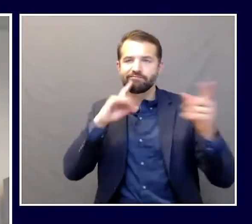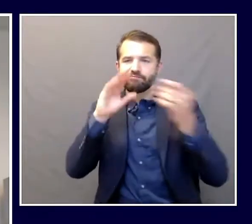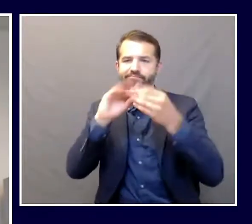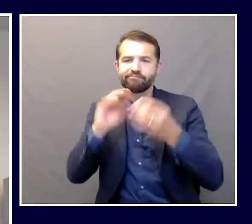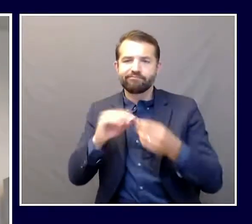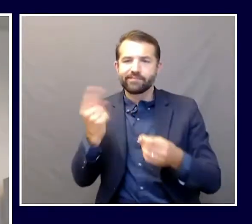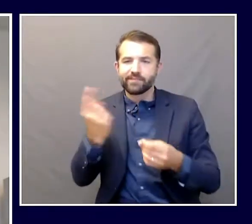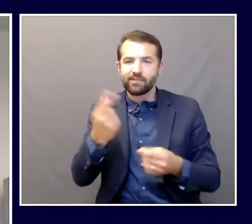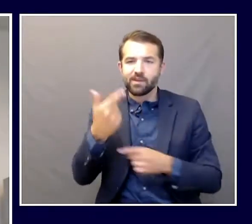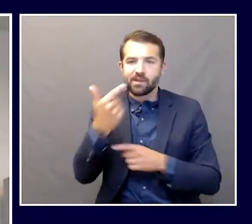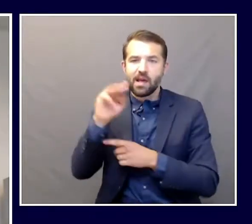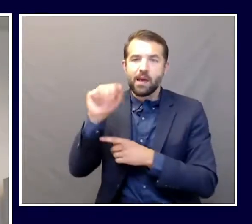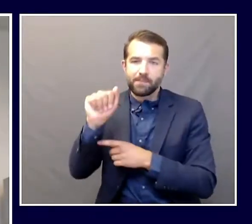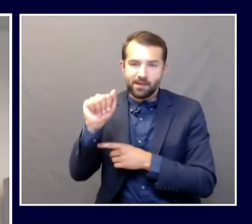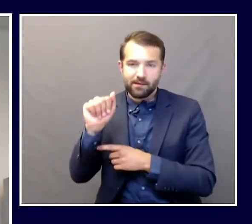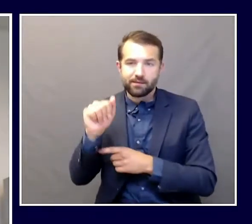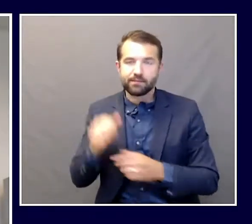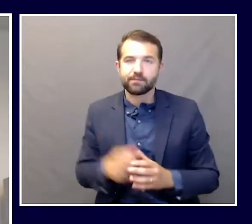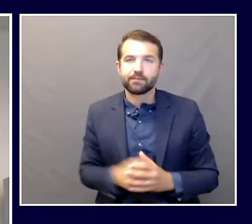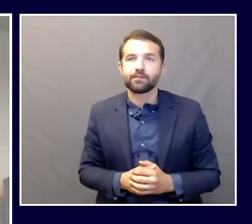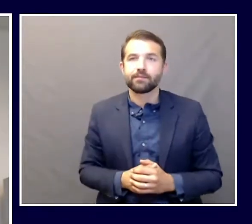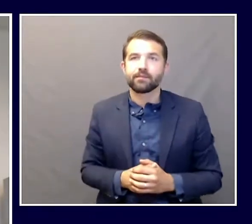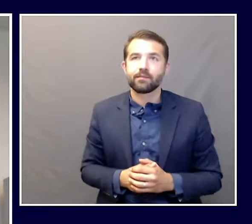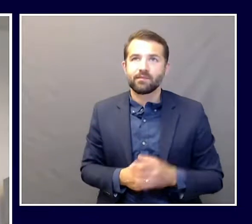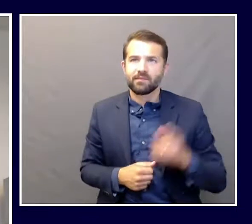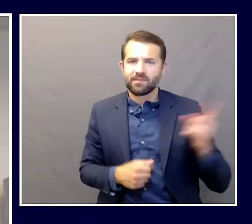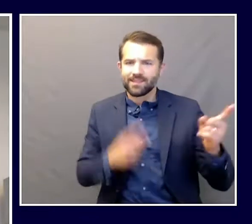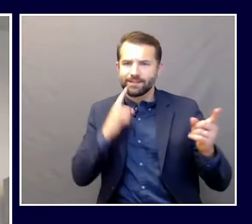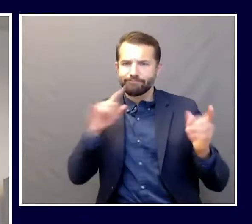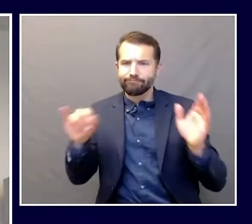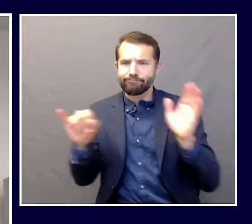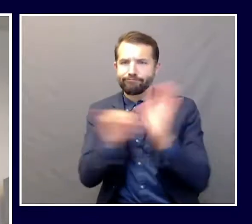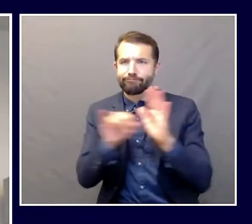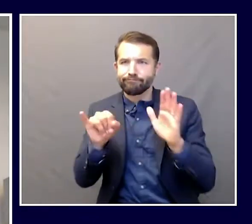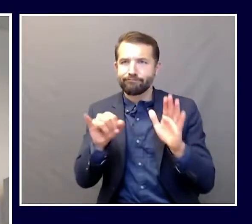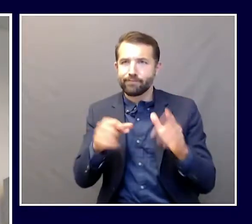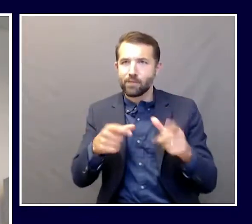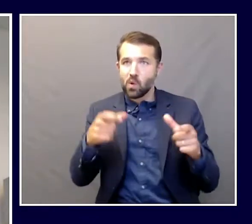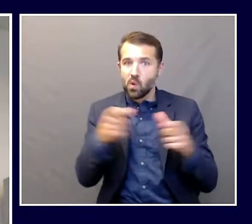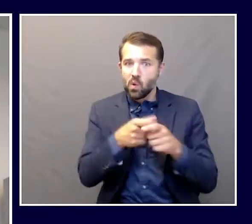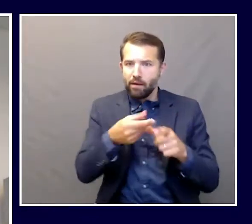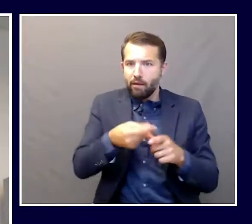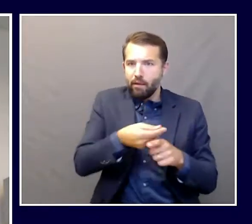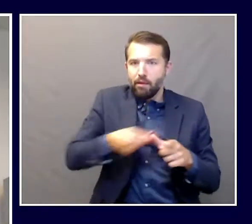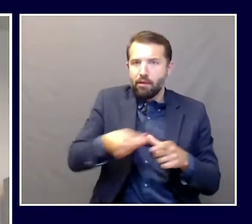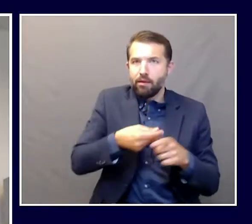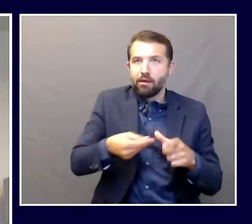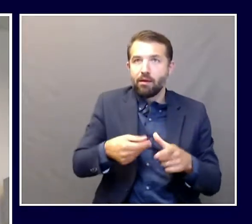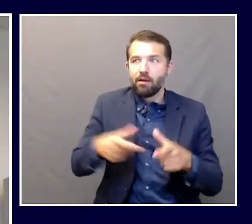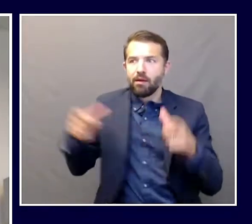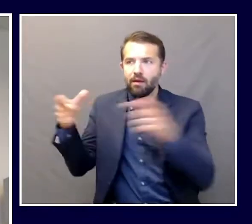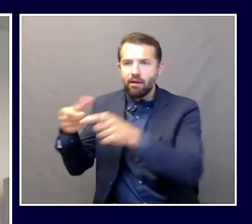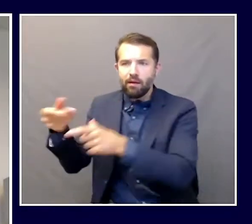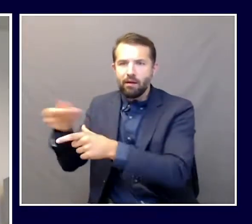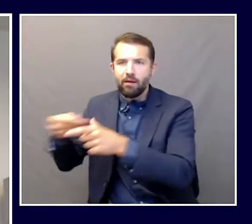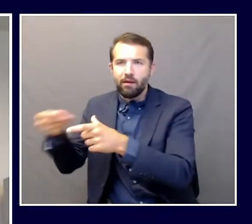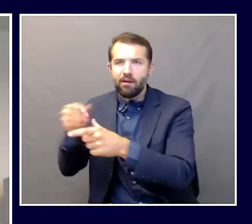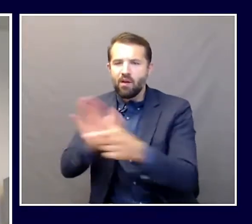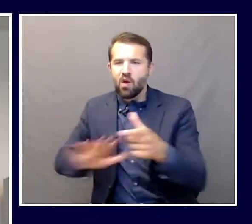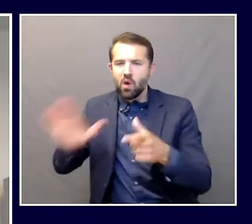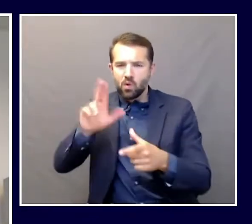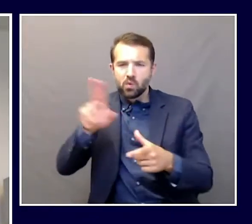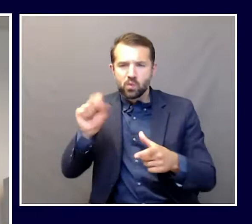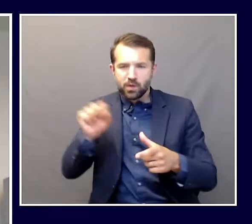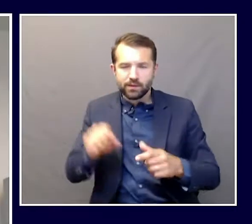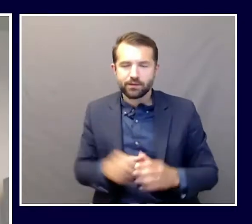that. I guess it's hard to know maybe how thorough, but I don't know. How does that compare for you as a concern compared